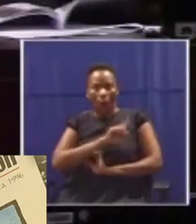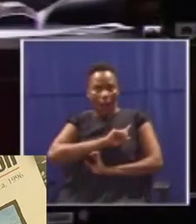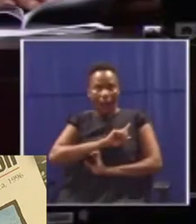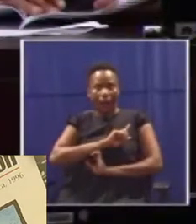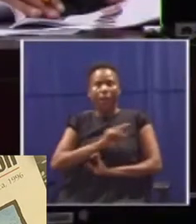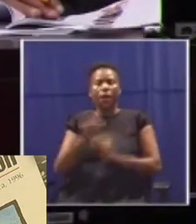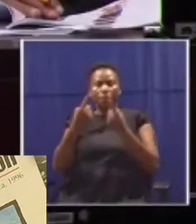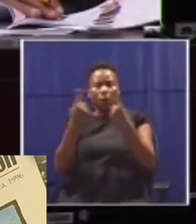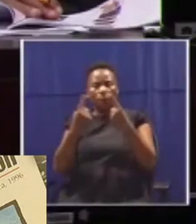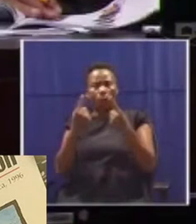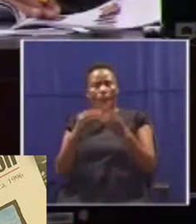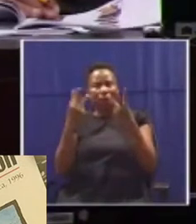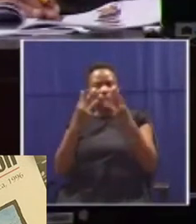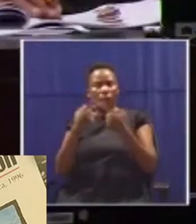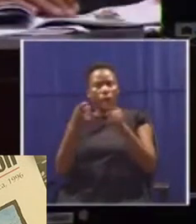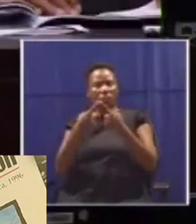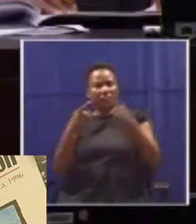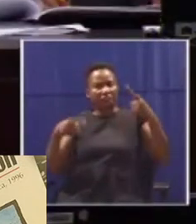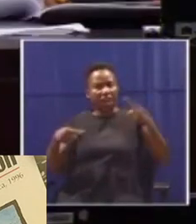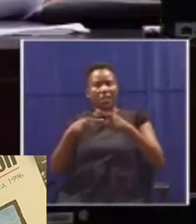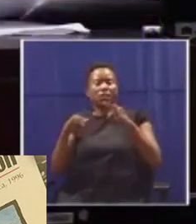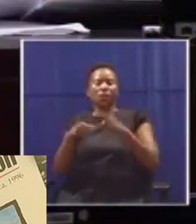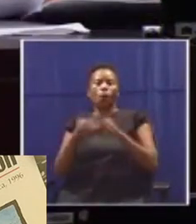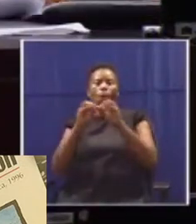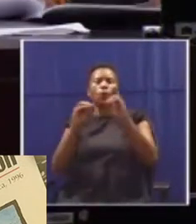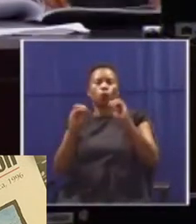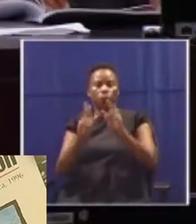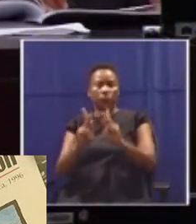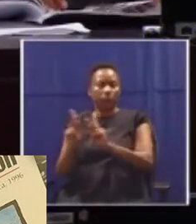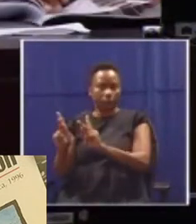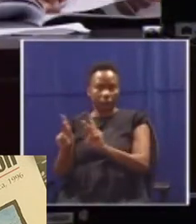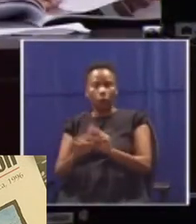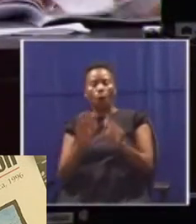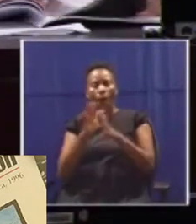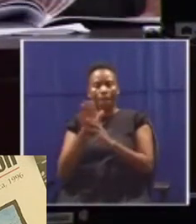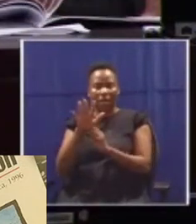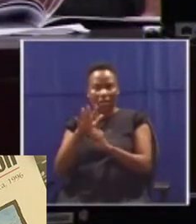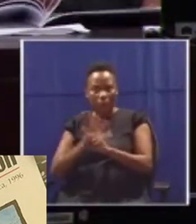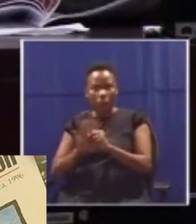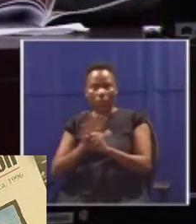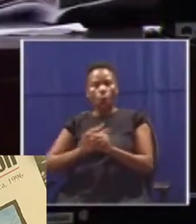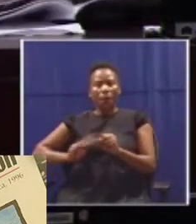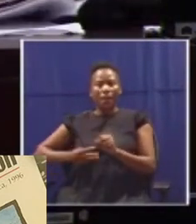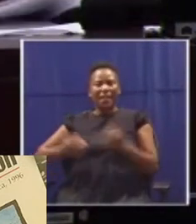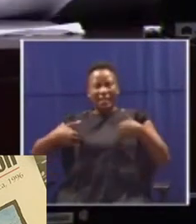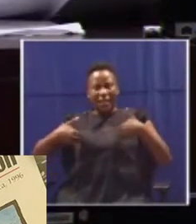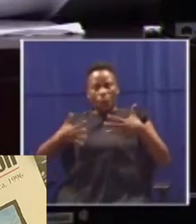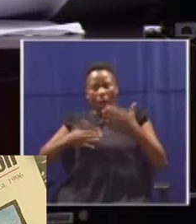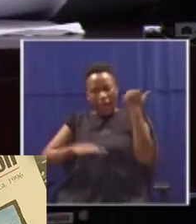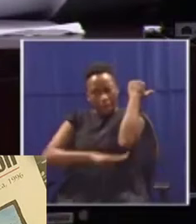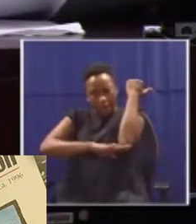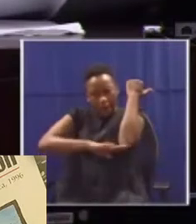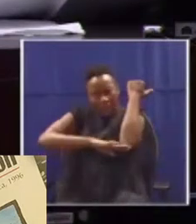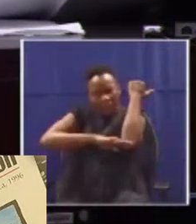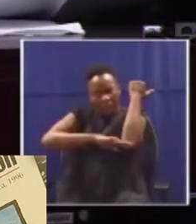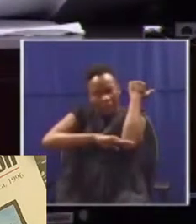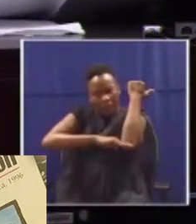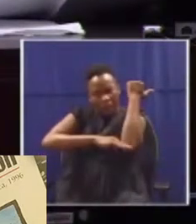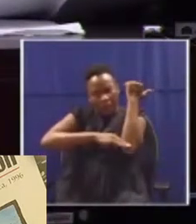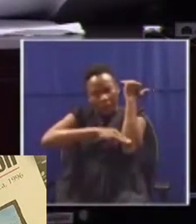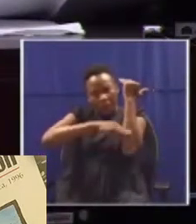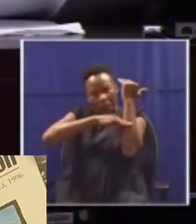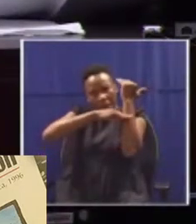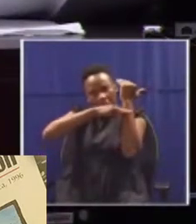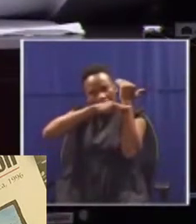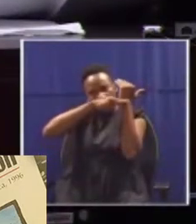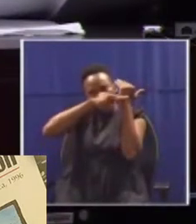different places, and women most likely start from right at the bottom or from the back.